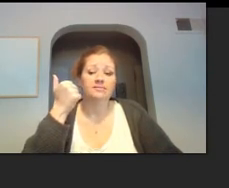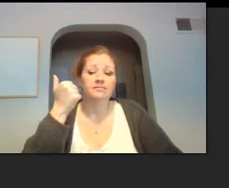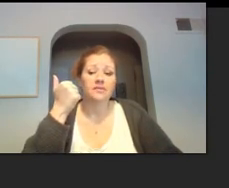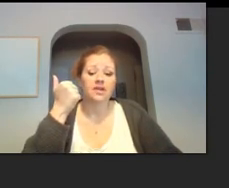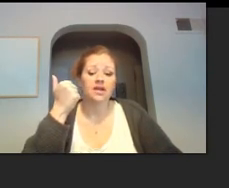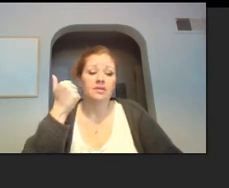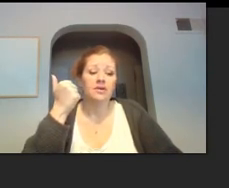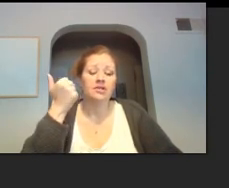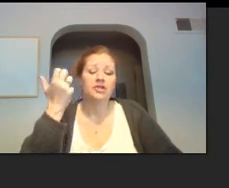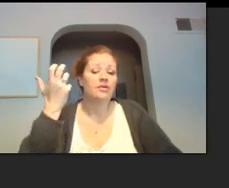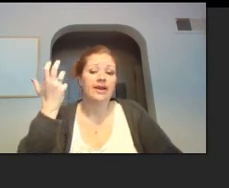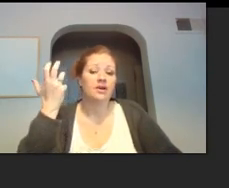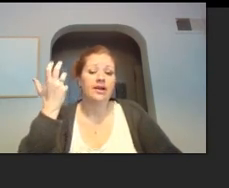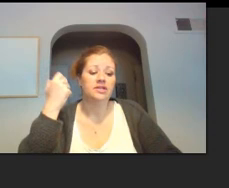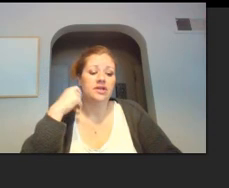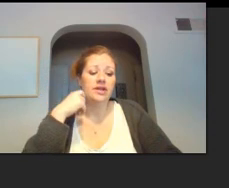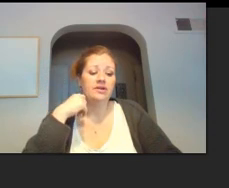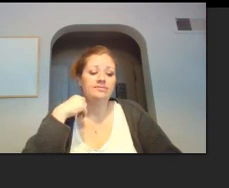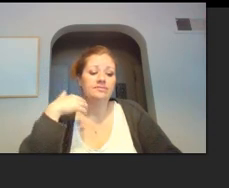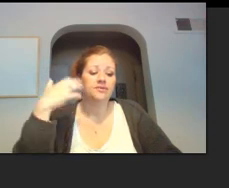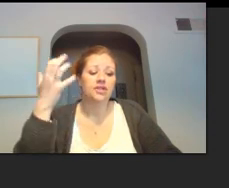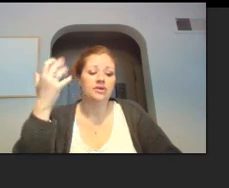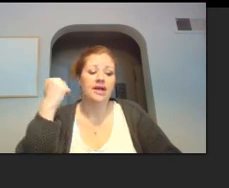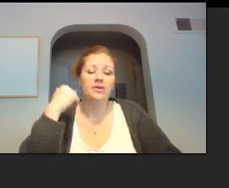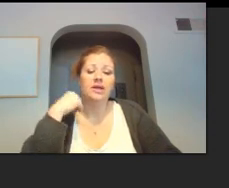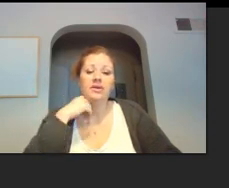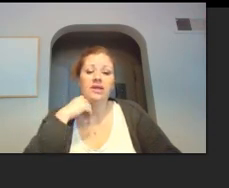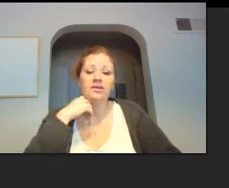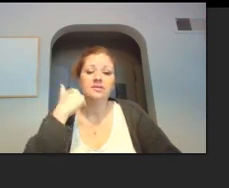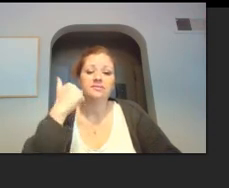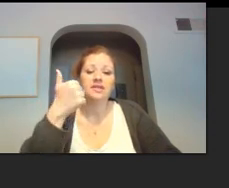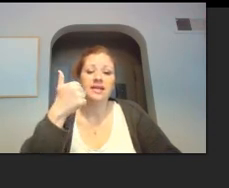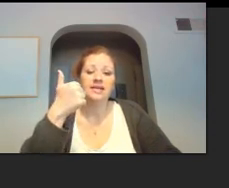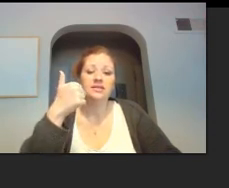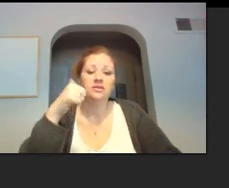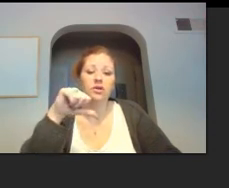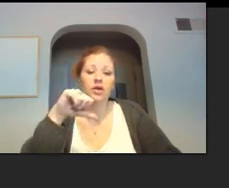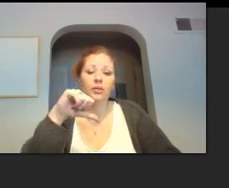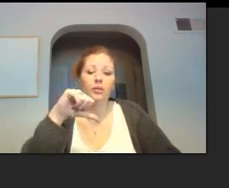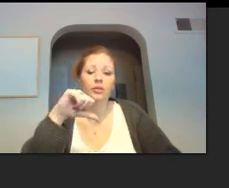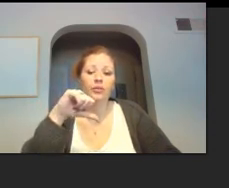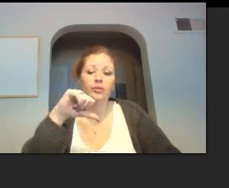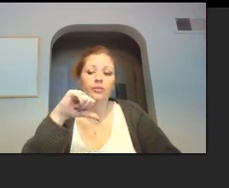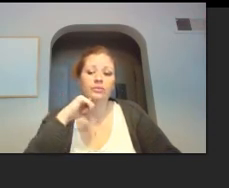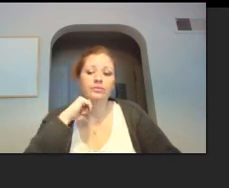say. There's no right or wrong answer here. Do you like working with others? Yes or